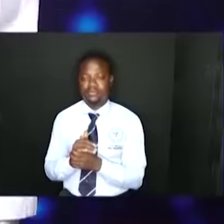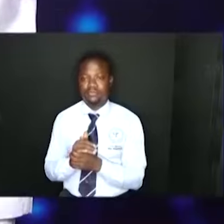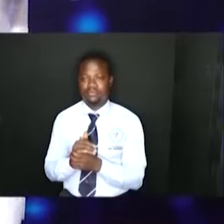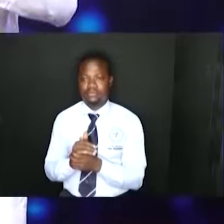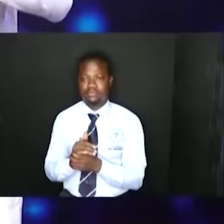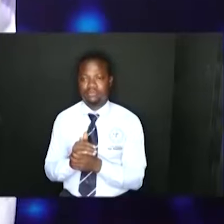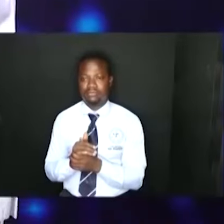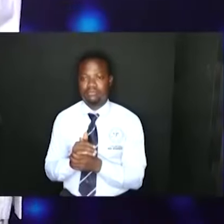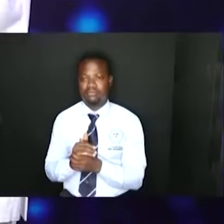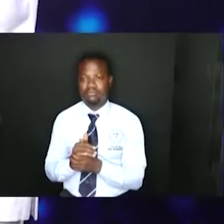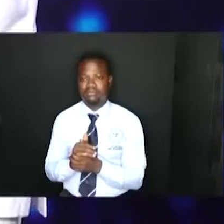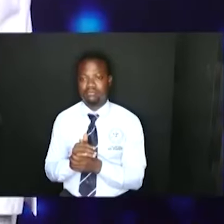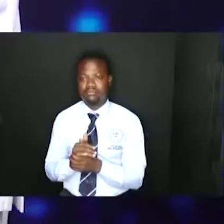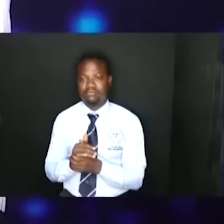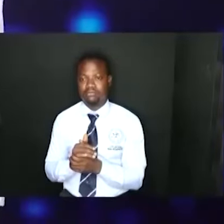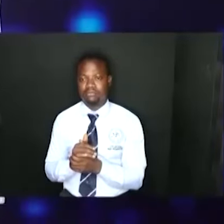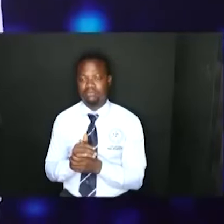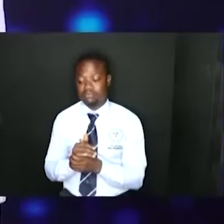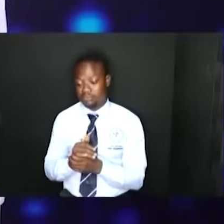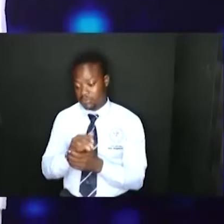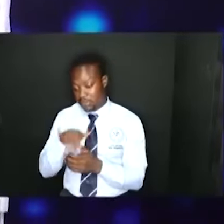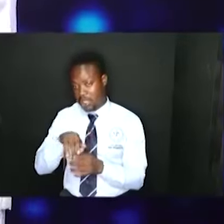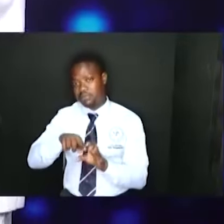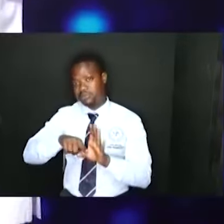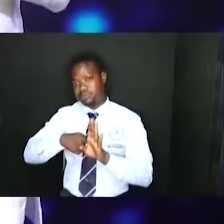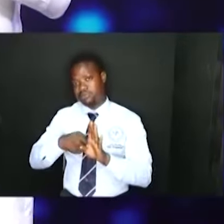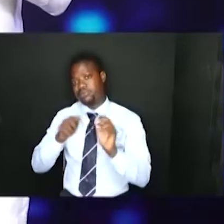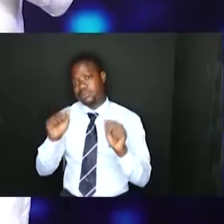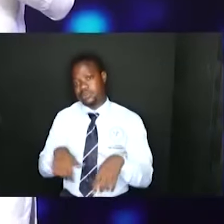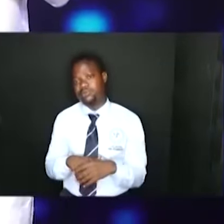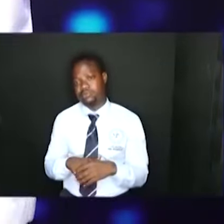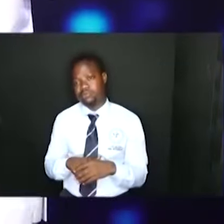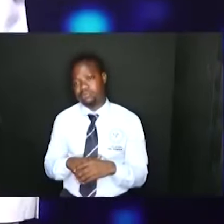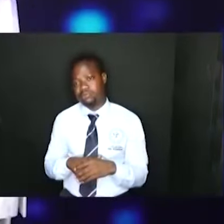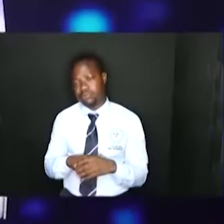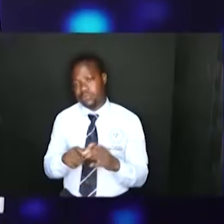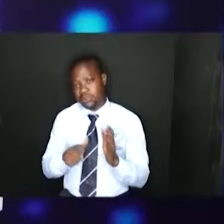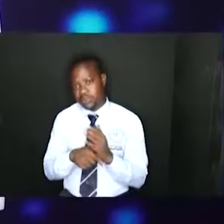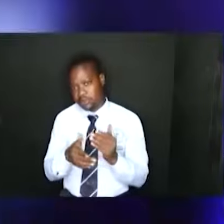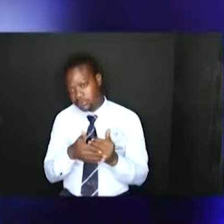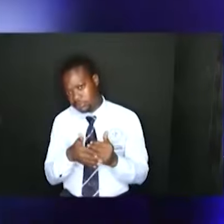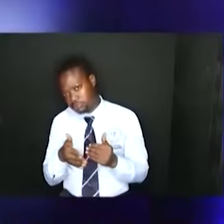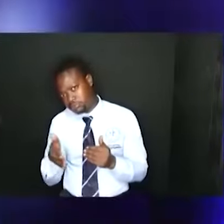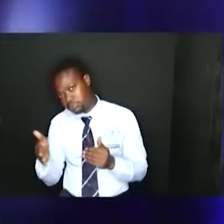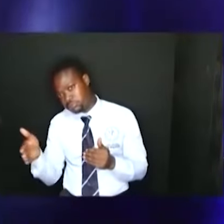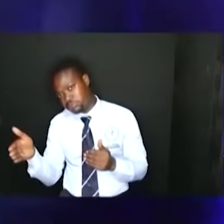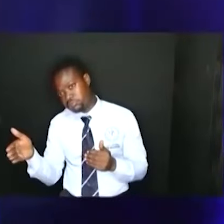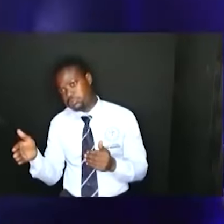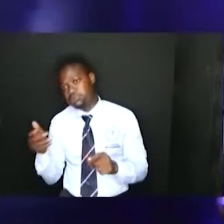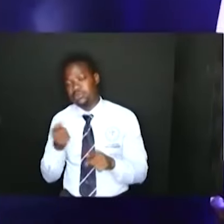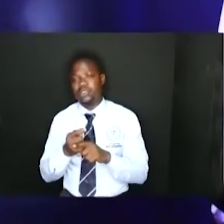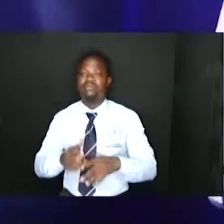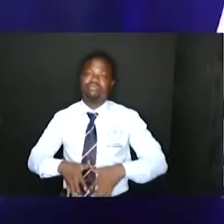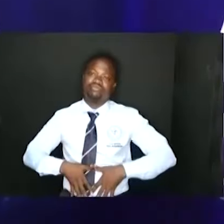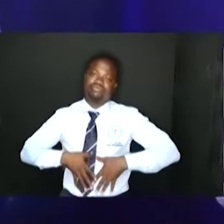Him. This is where to begin. And yes, then subsequently I'll tackle confessing to